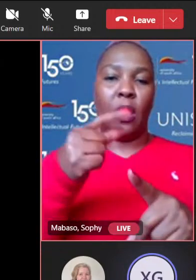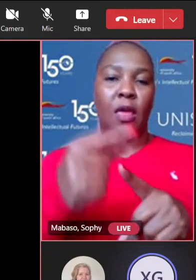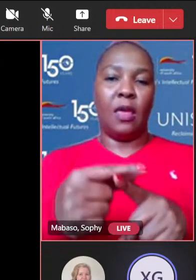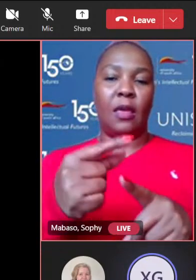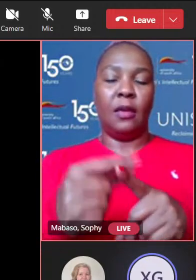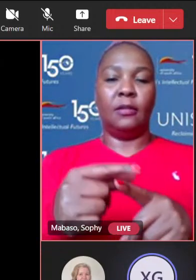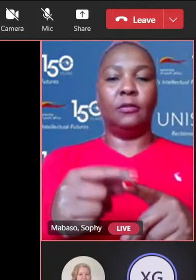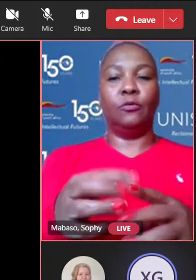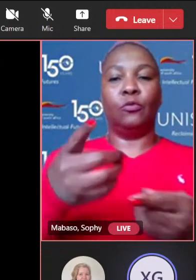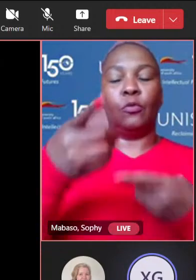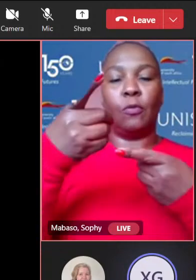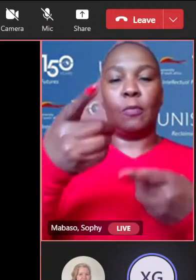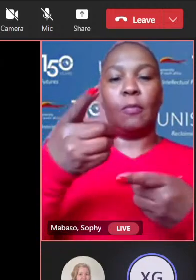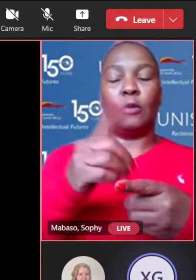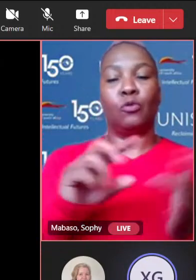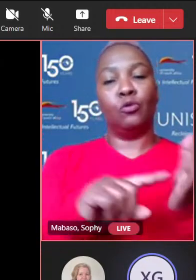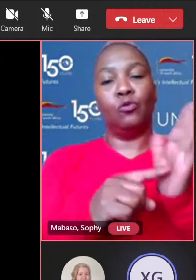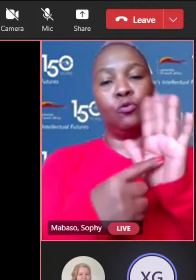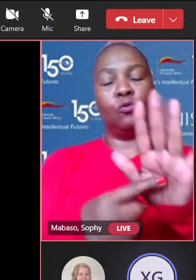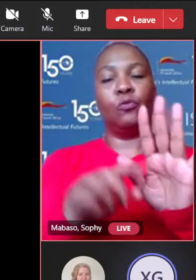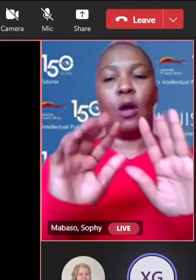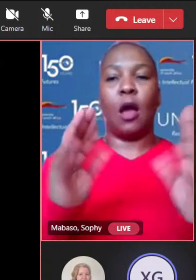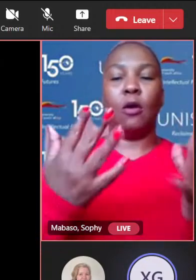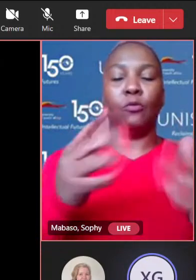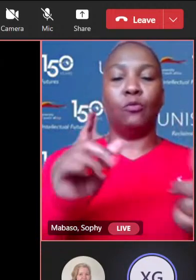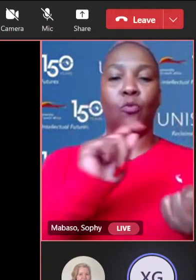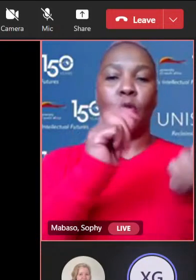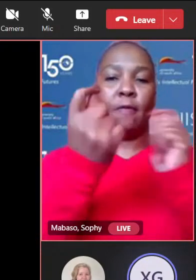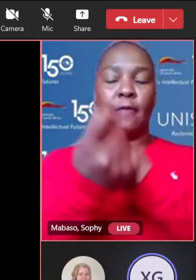you how you can convert to